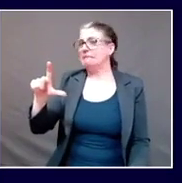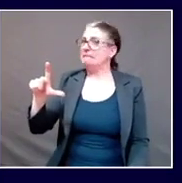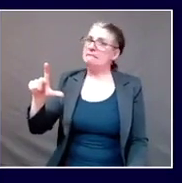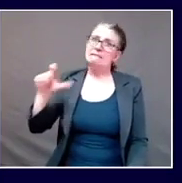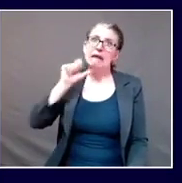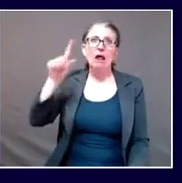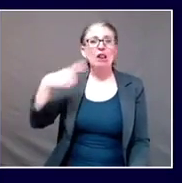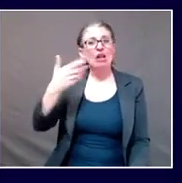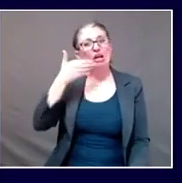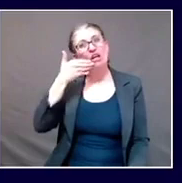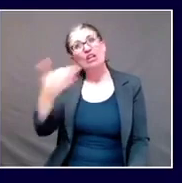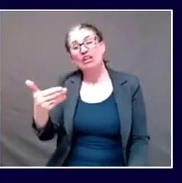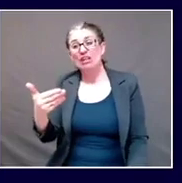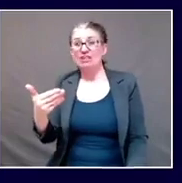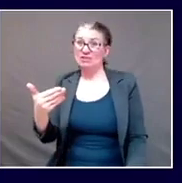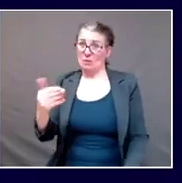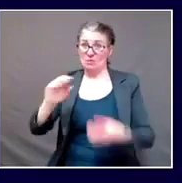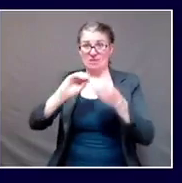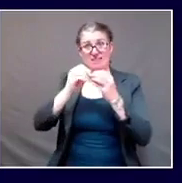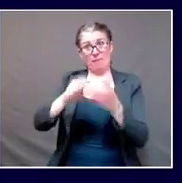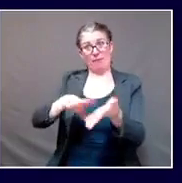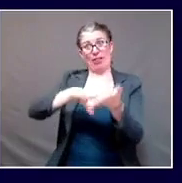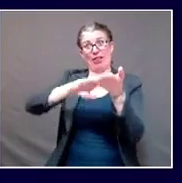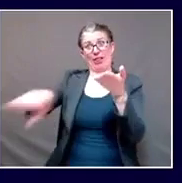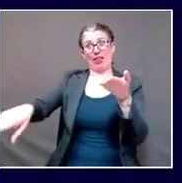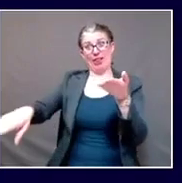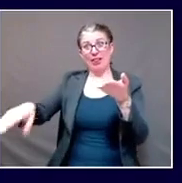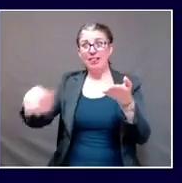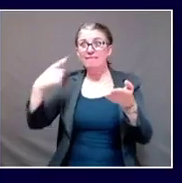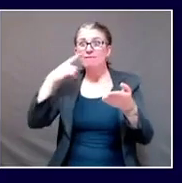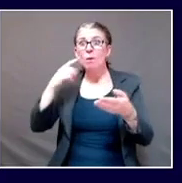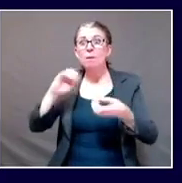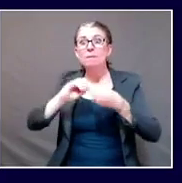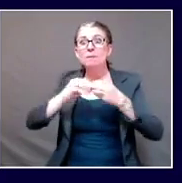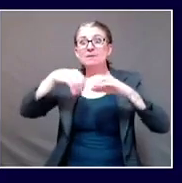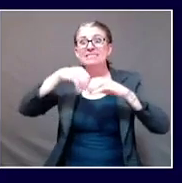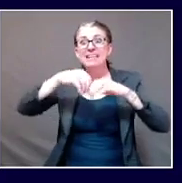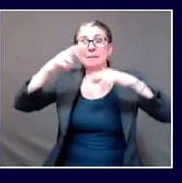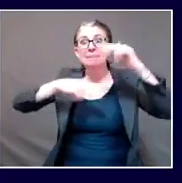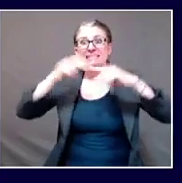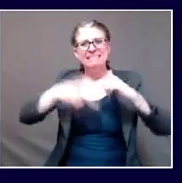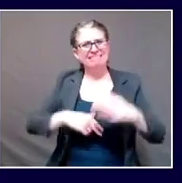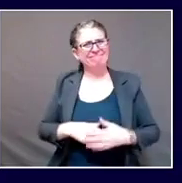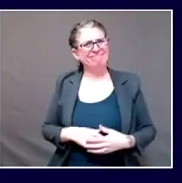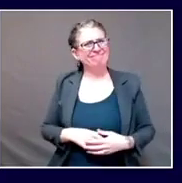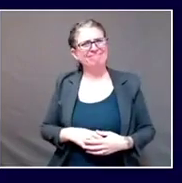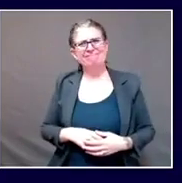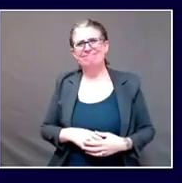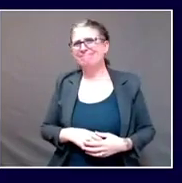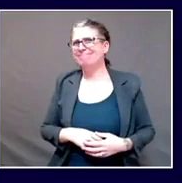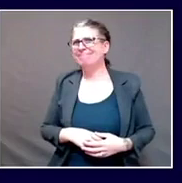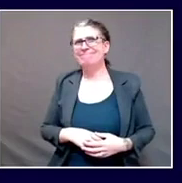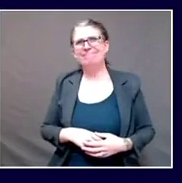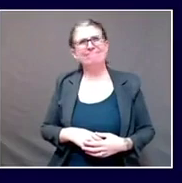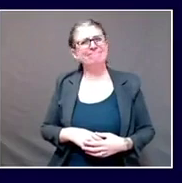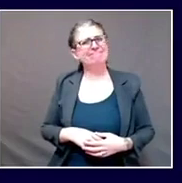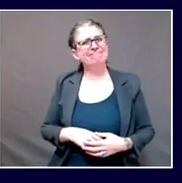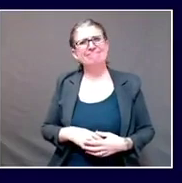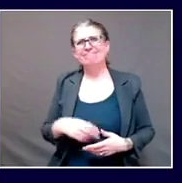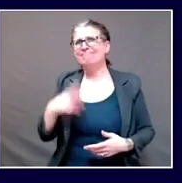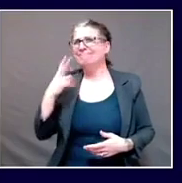of spread. We do recognize that there are some settings that are big and spacious where there might be a way to accommodate